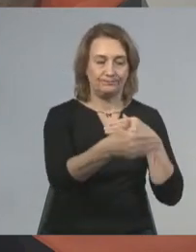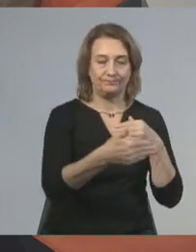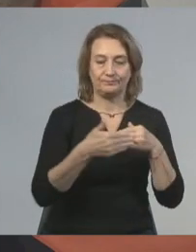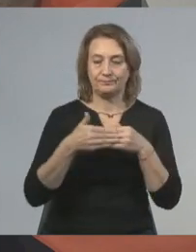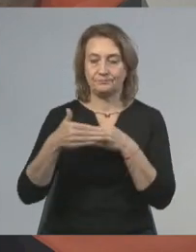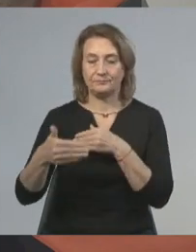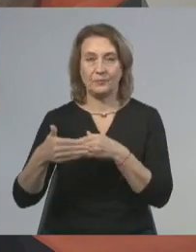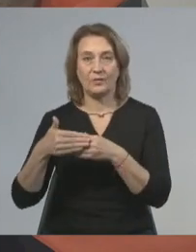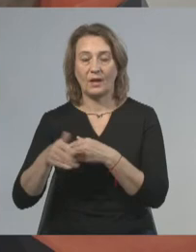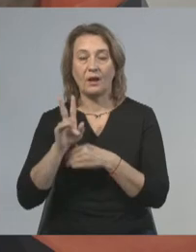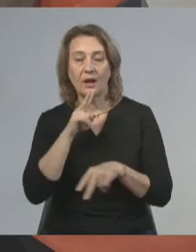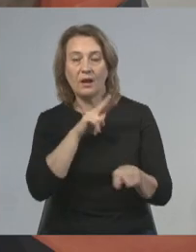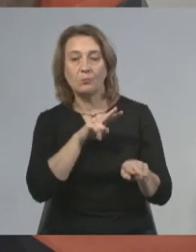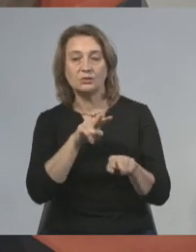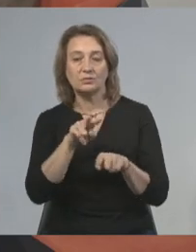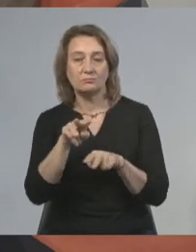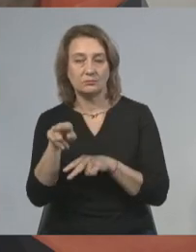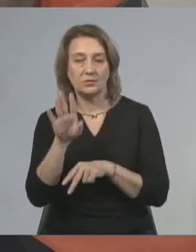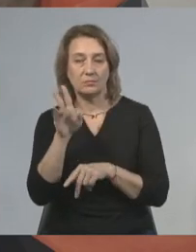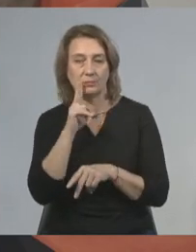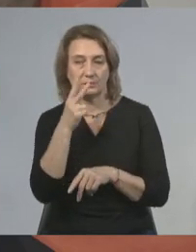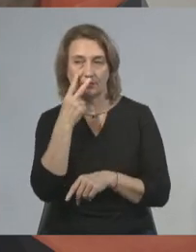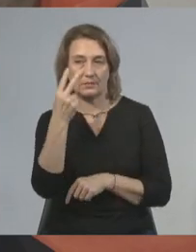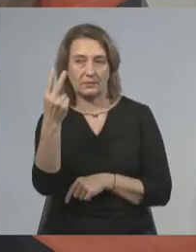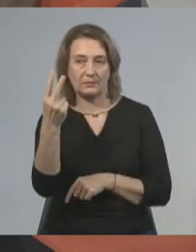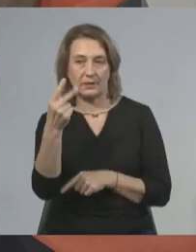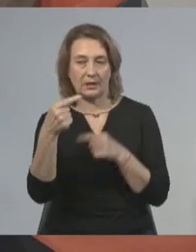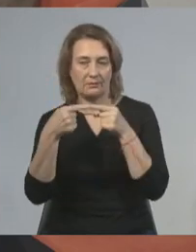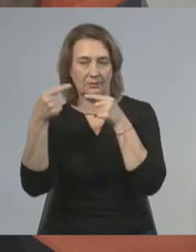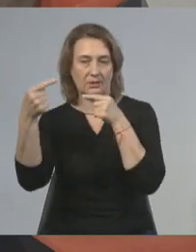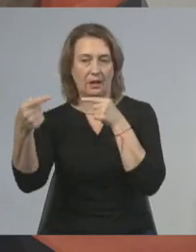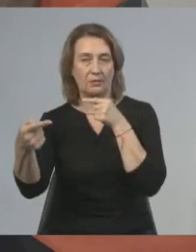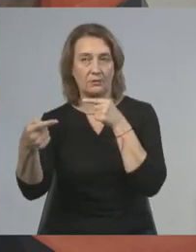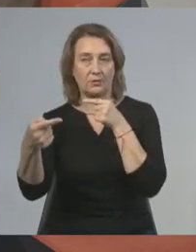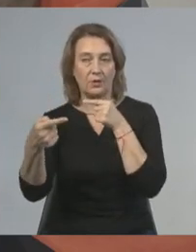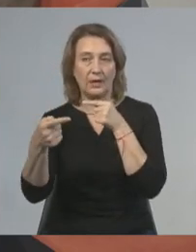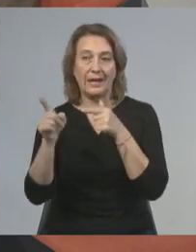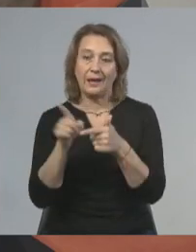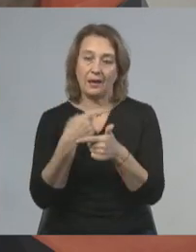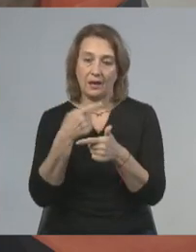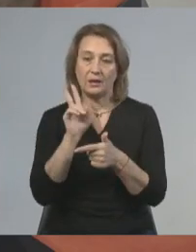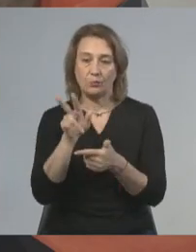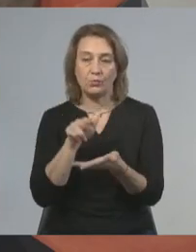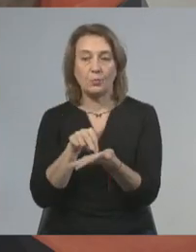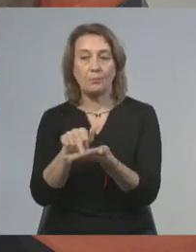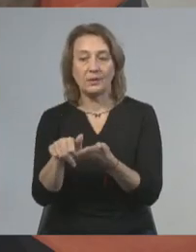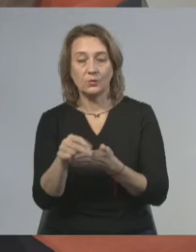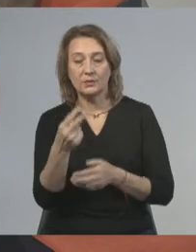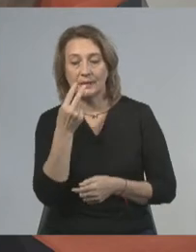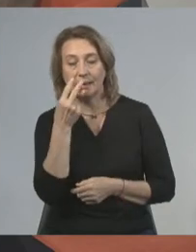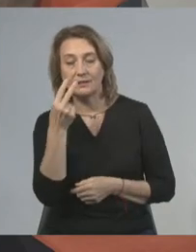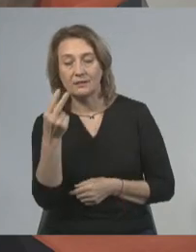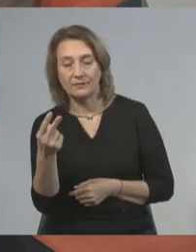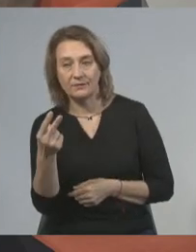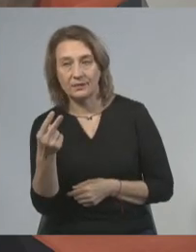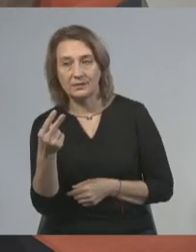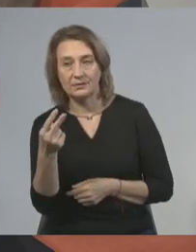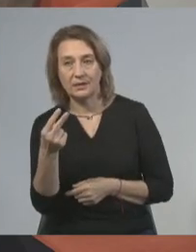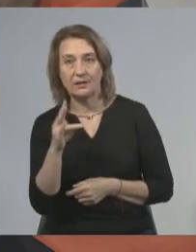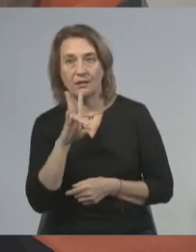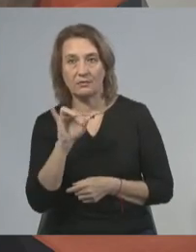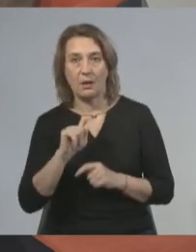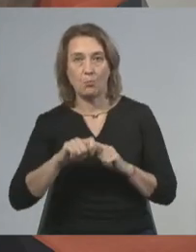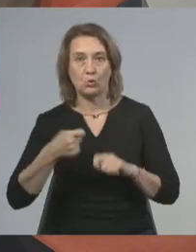be between the people how will observers observe from the distance or will the observers approach people